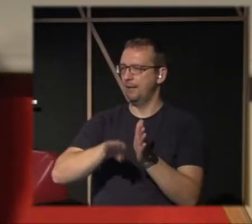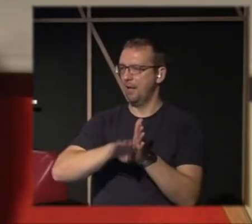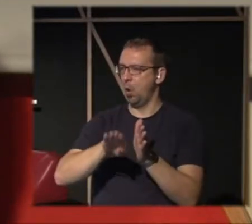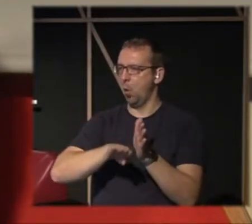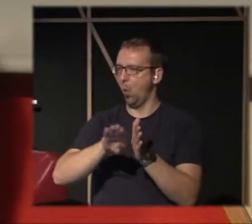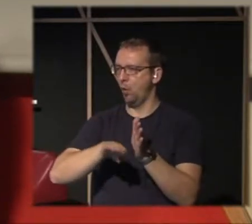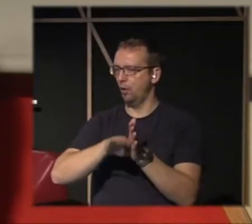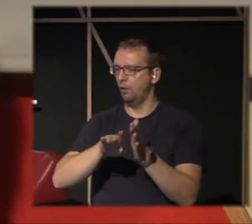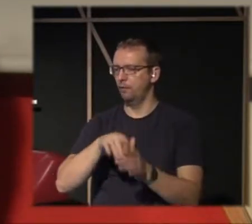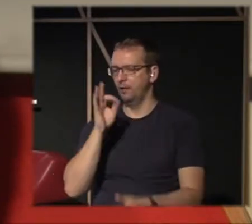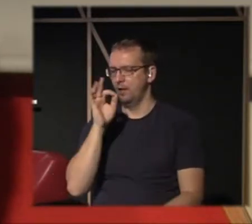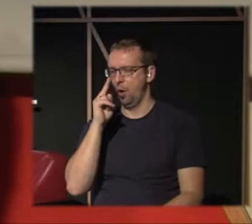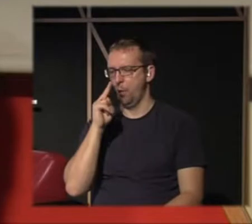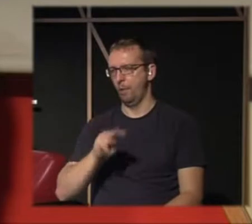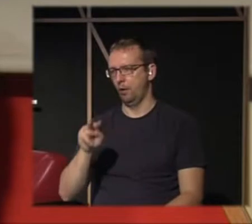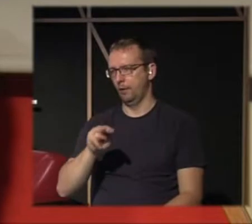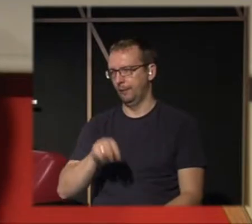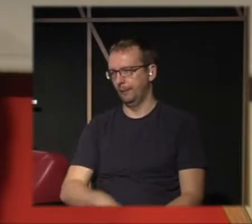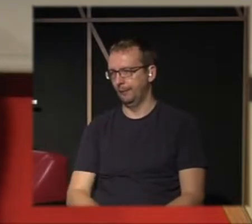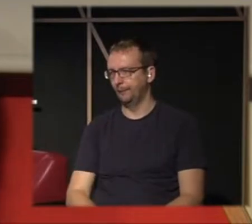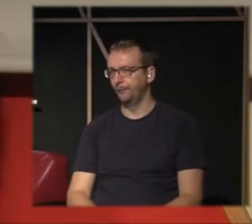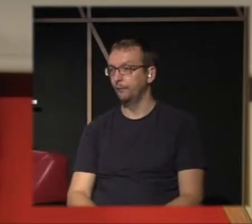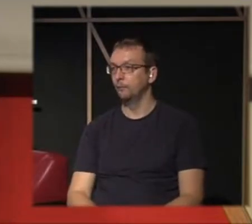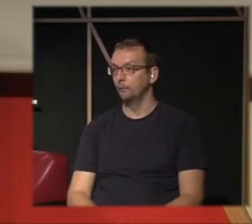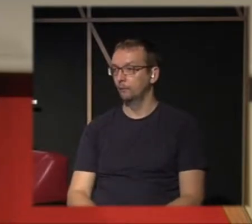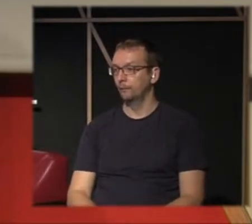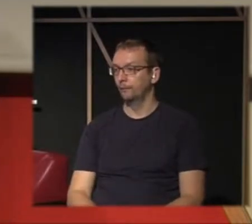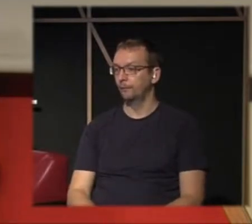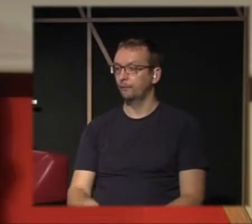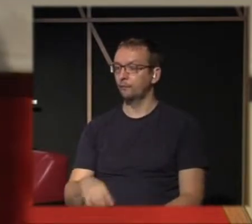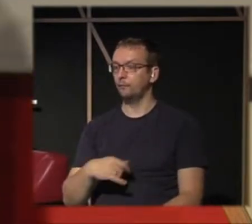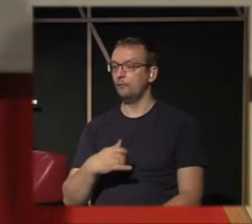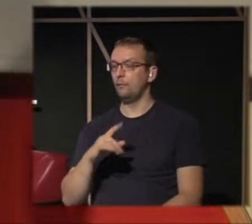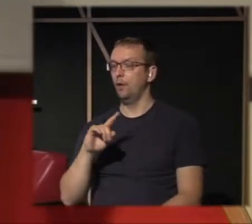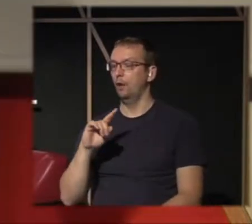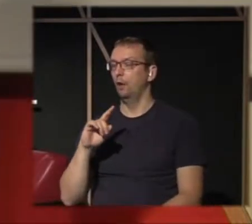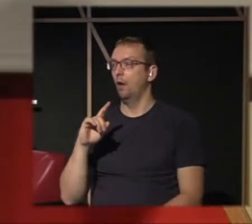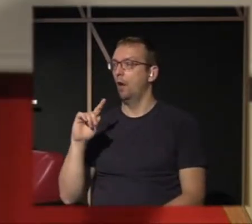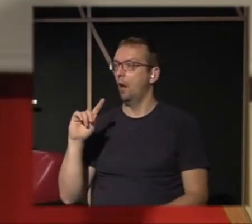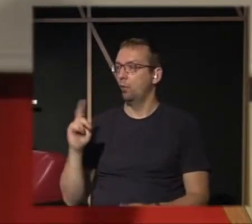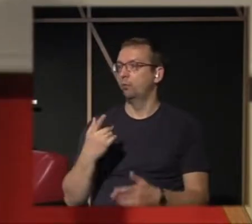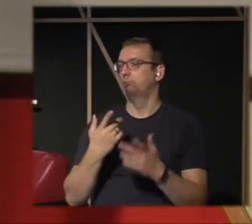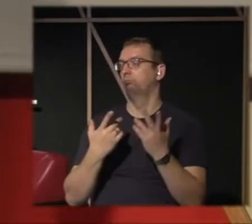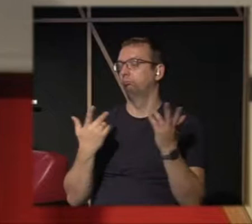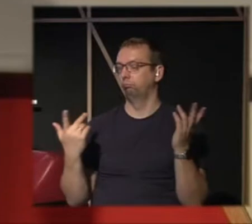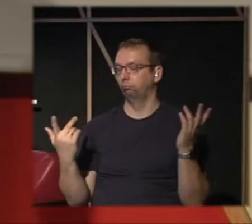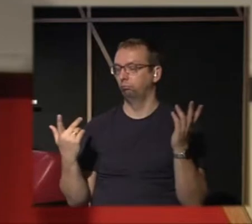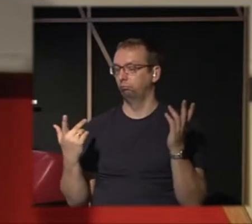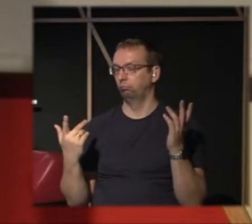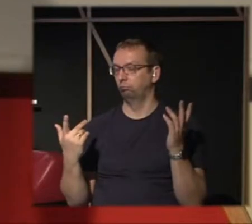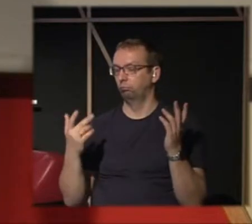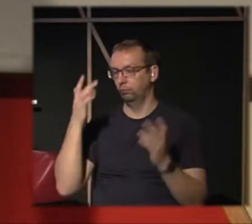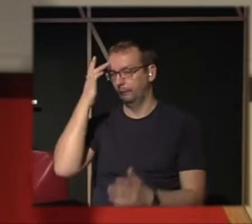as possible. And last but not least, we had introduced in our bidding processes human